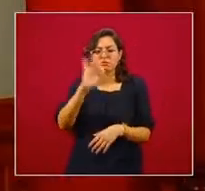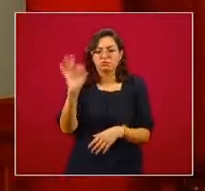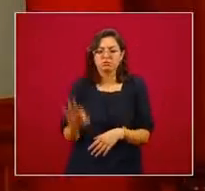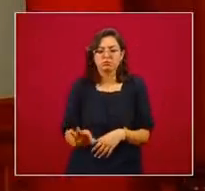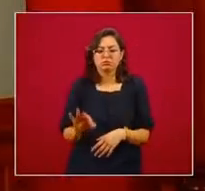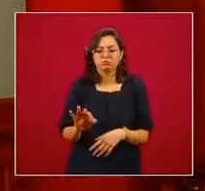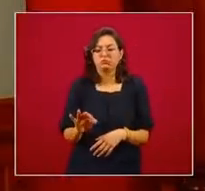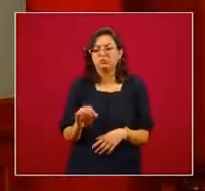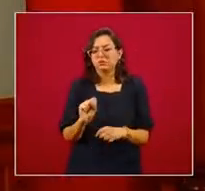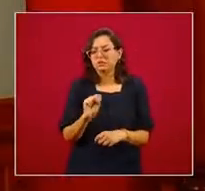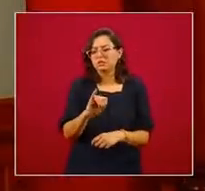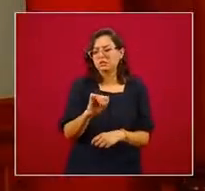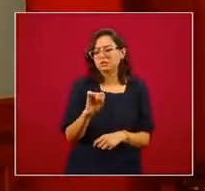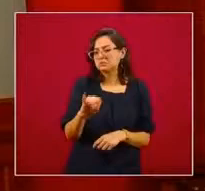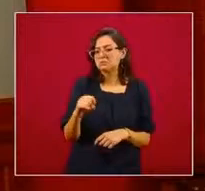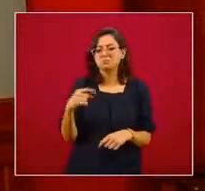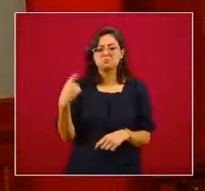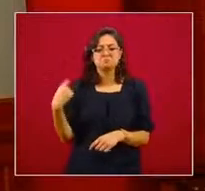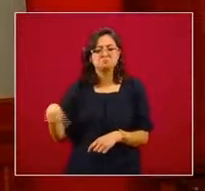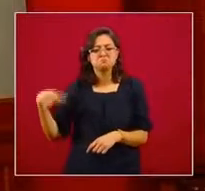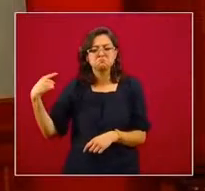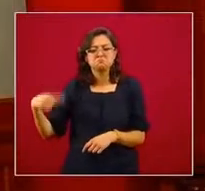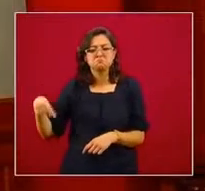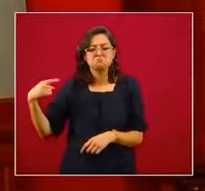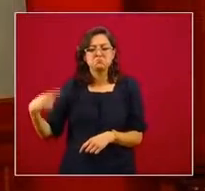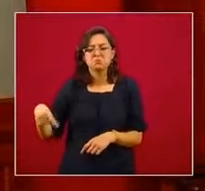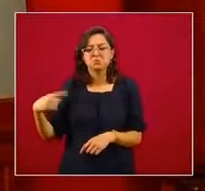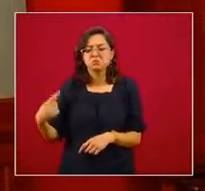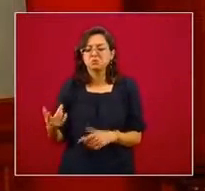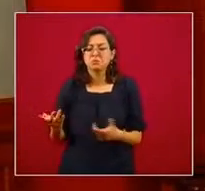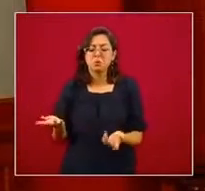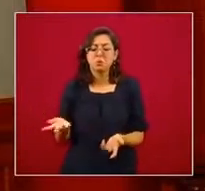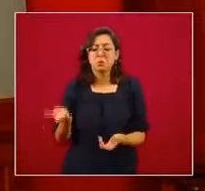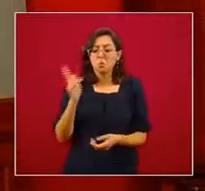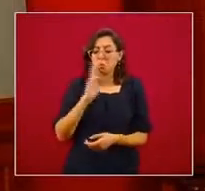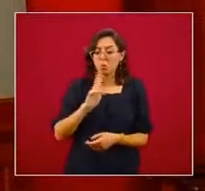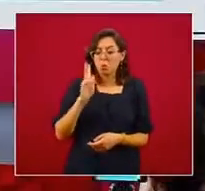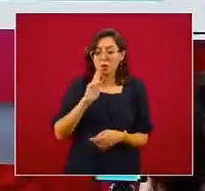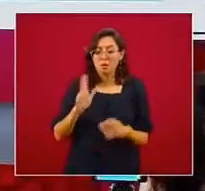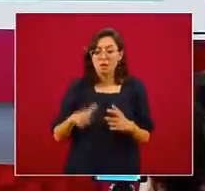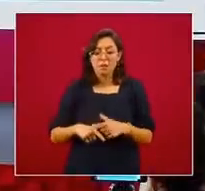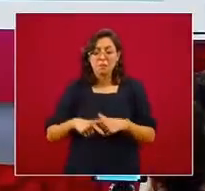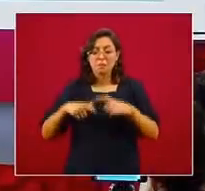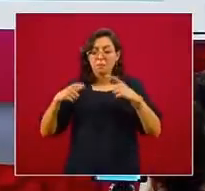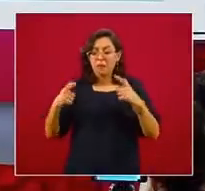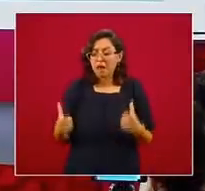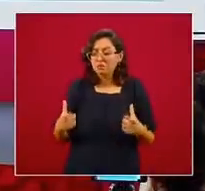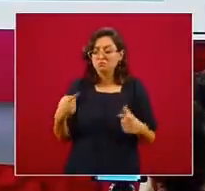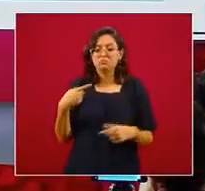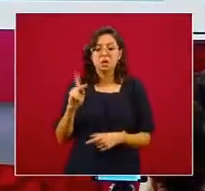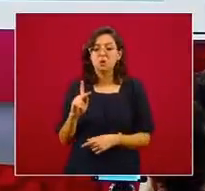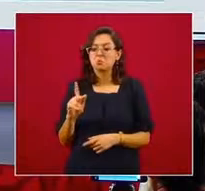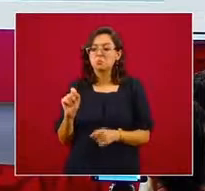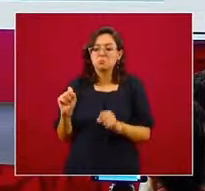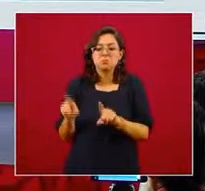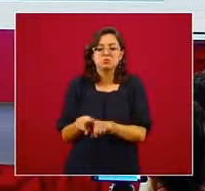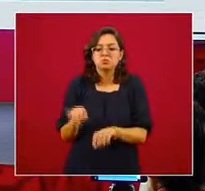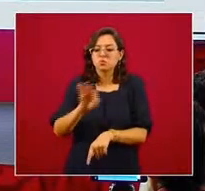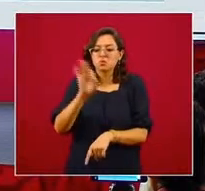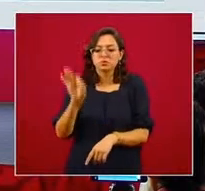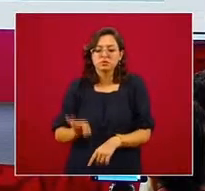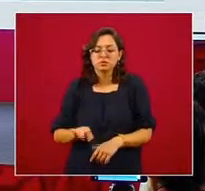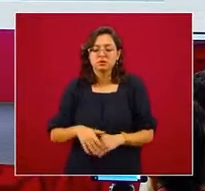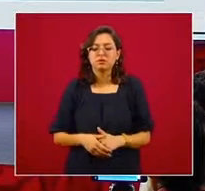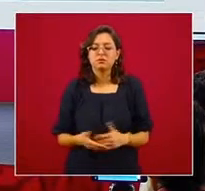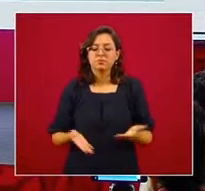in the positivity percentage. It remains stable regardless the number of available